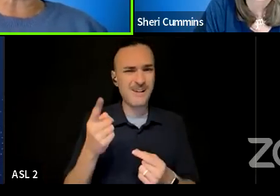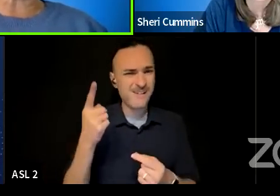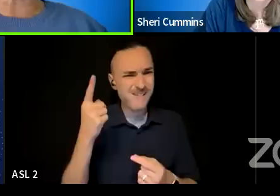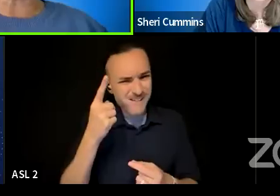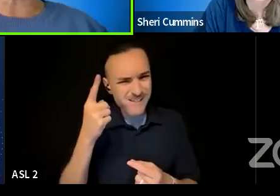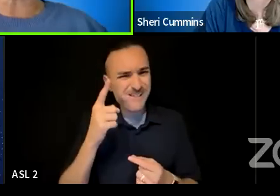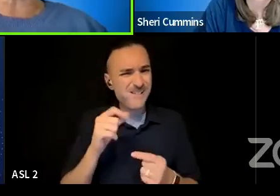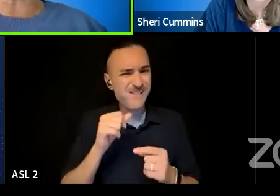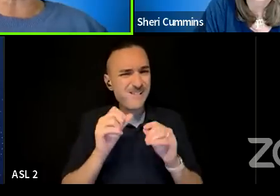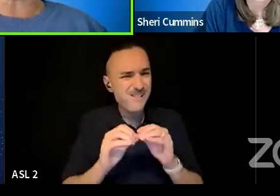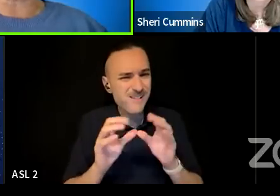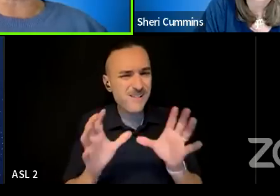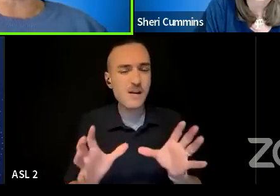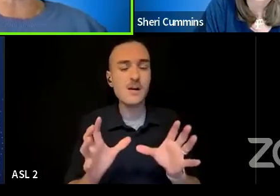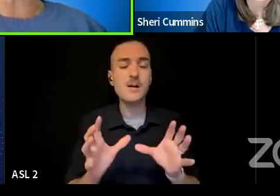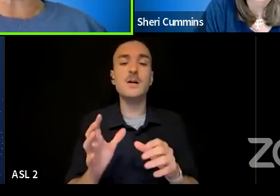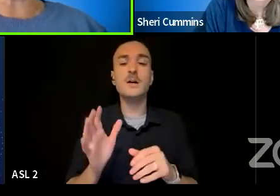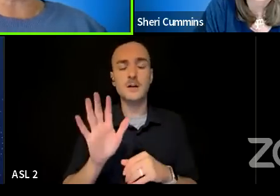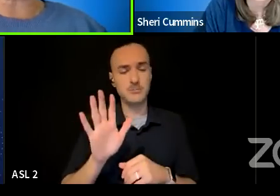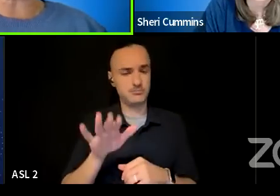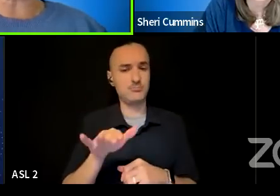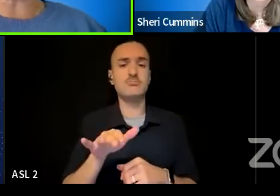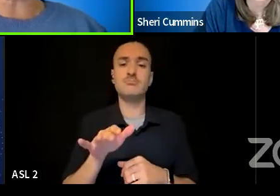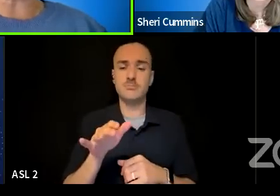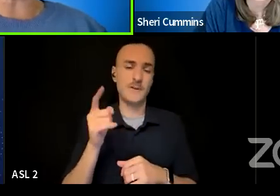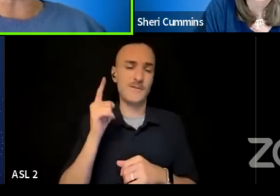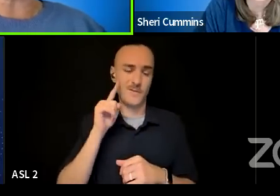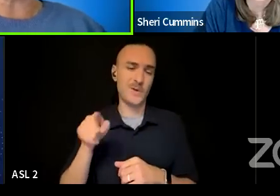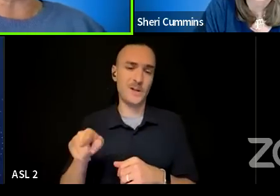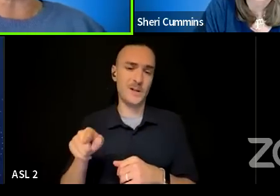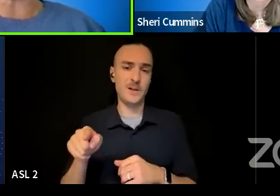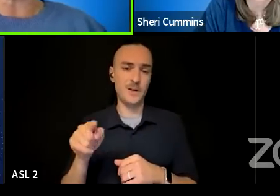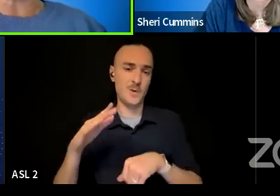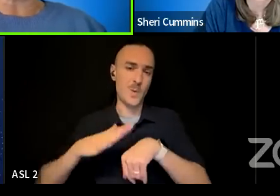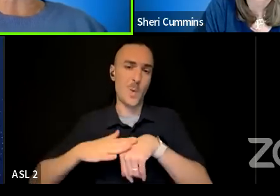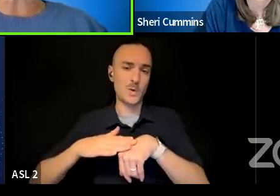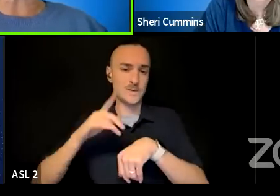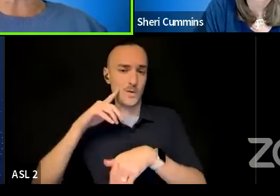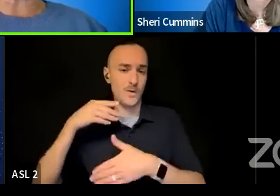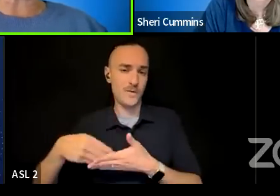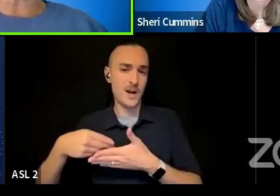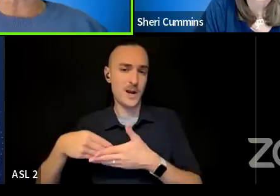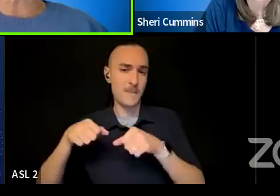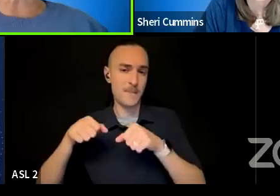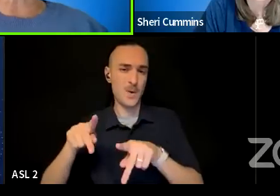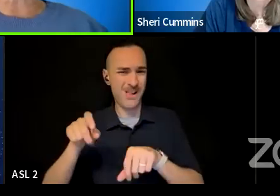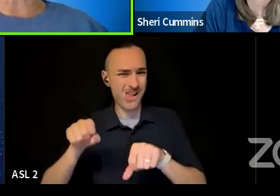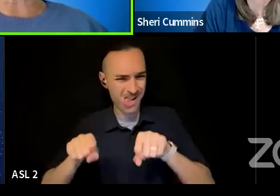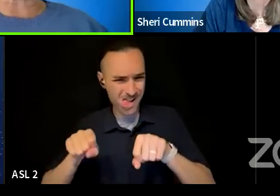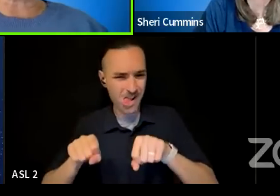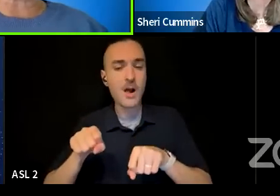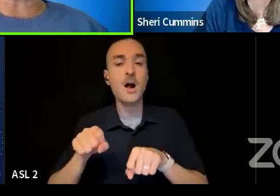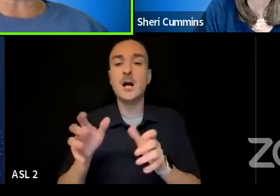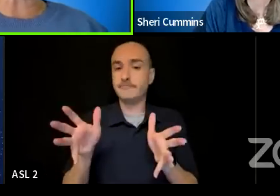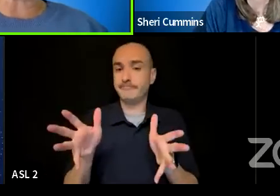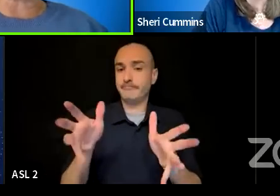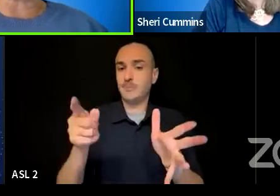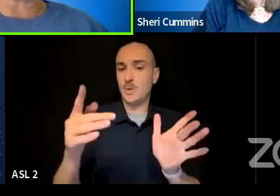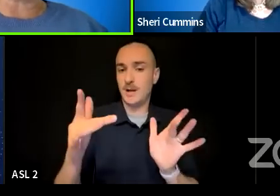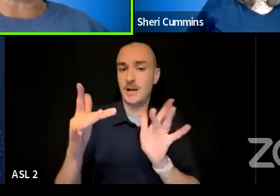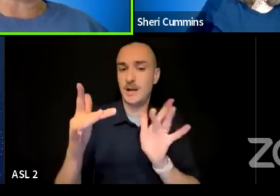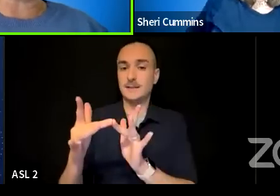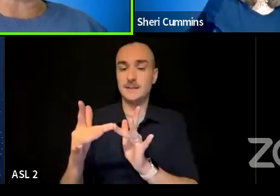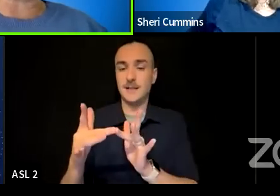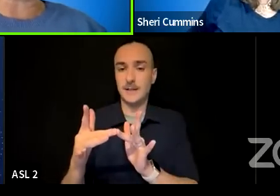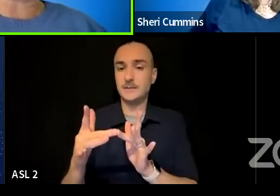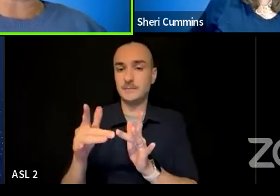on your on a notice of funding opportunity that you're reviewing, I certainly would encourage you to reach out to the contacts. All